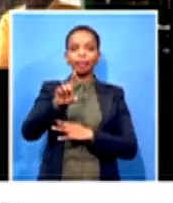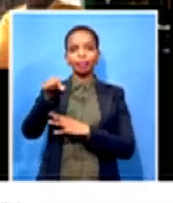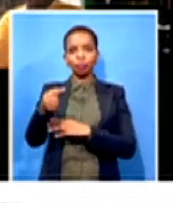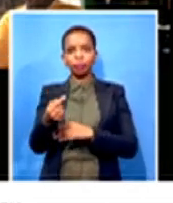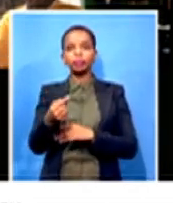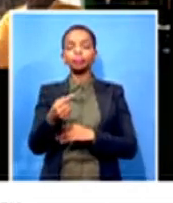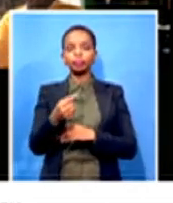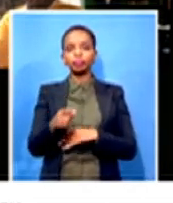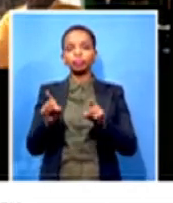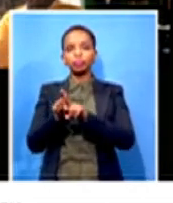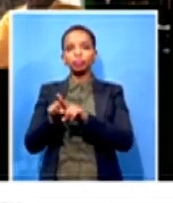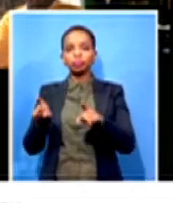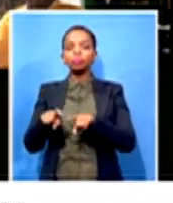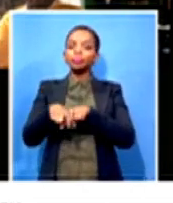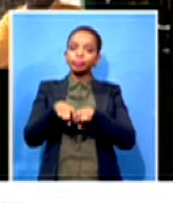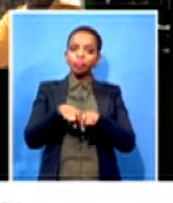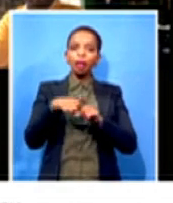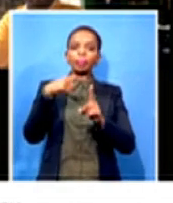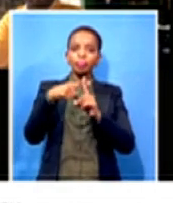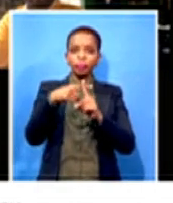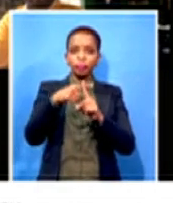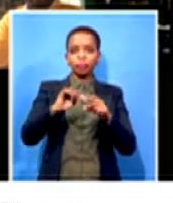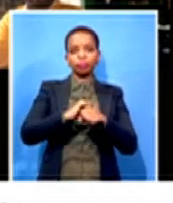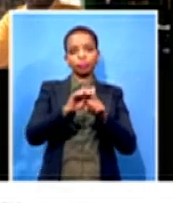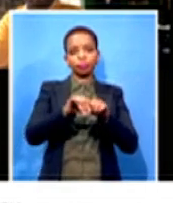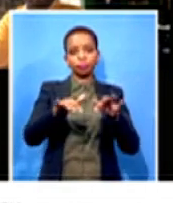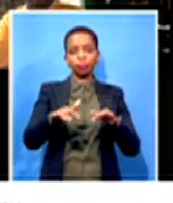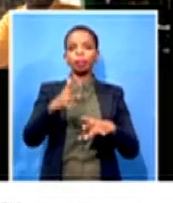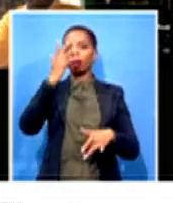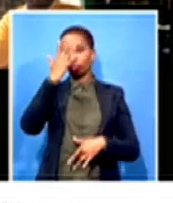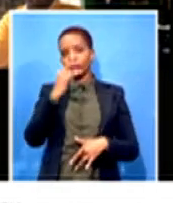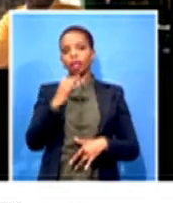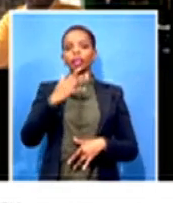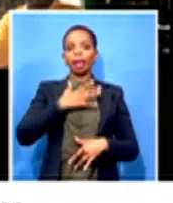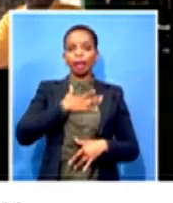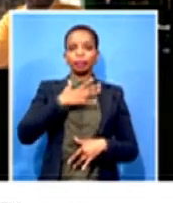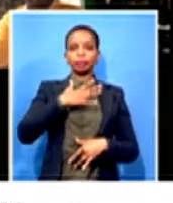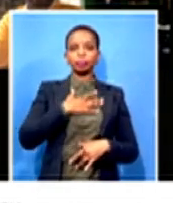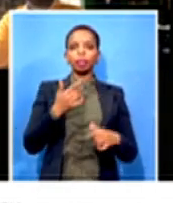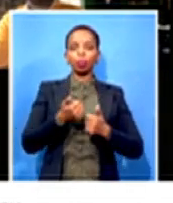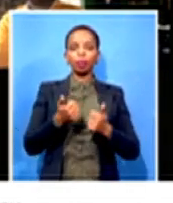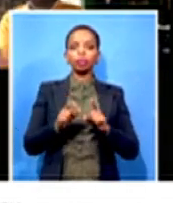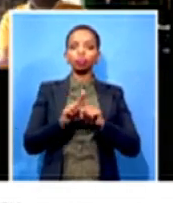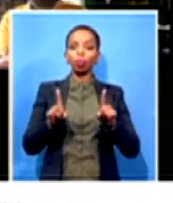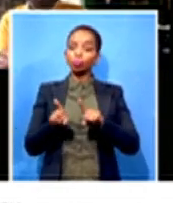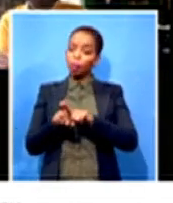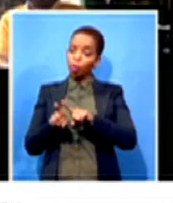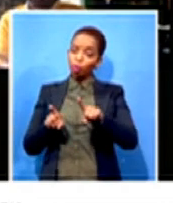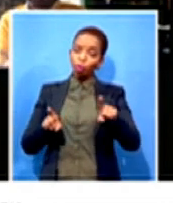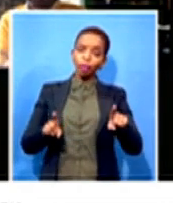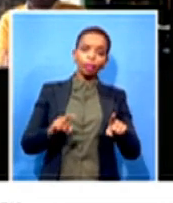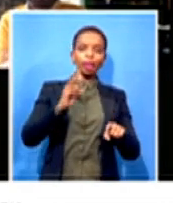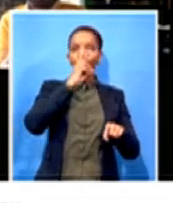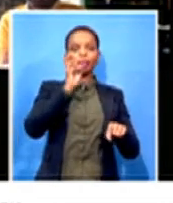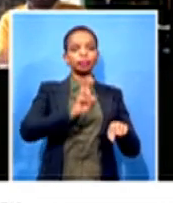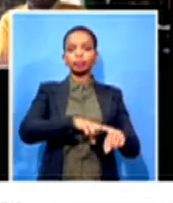and they were also asthmatic, and none of those children actually required hospitalization. So again, if you have